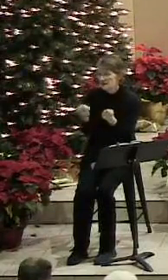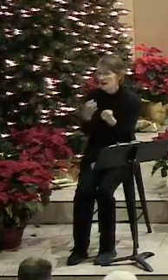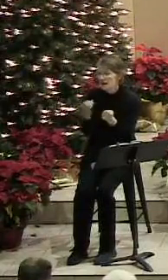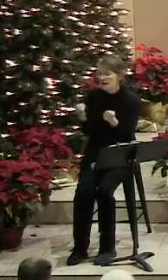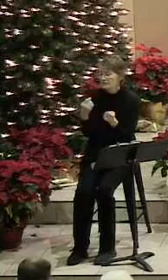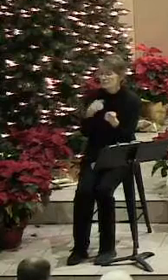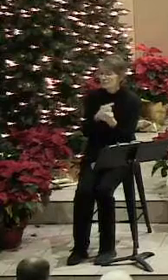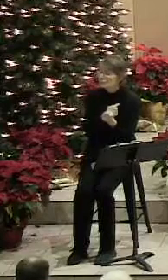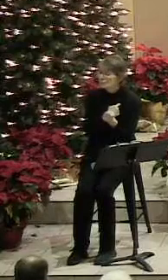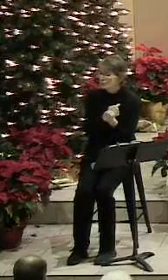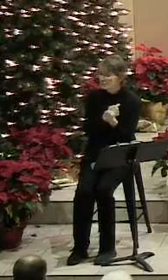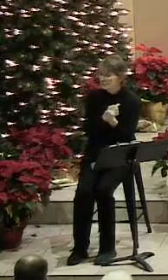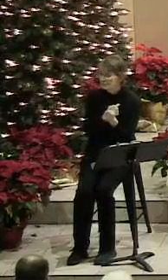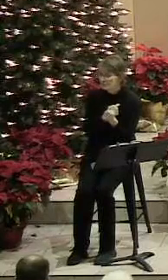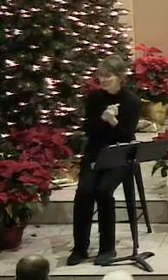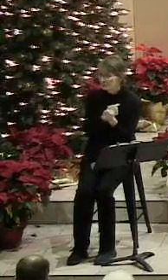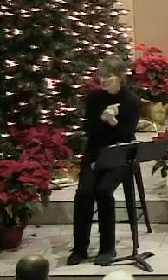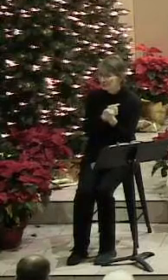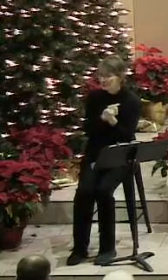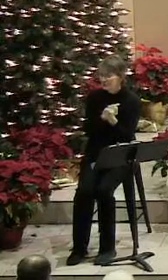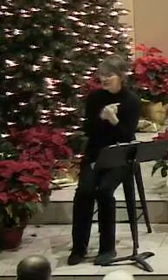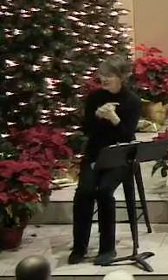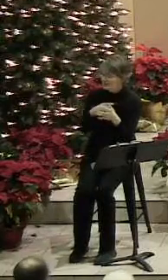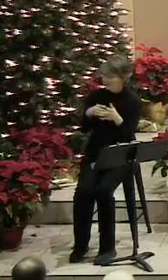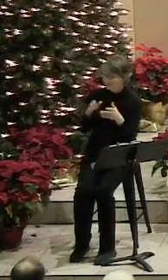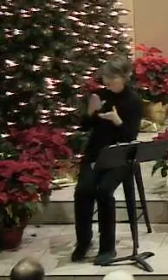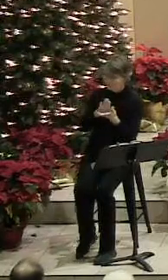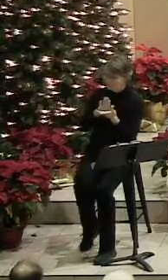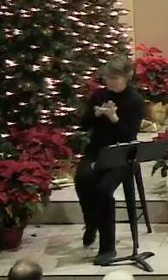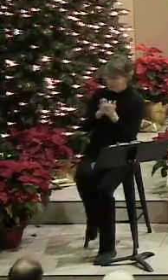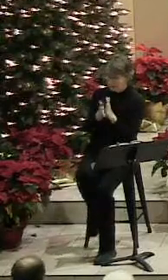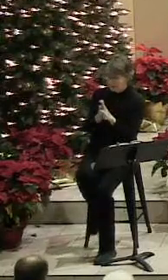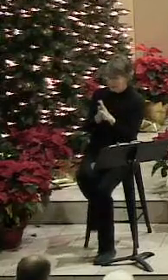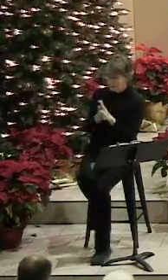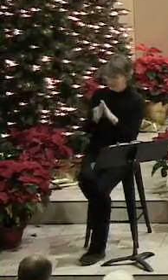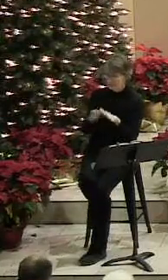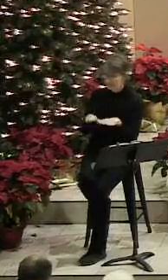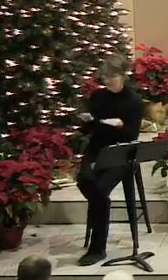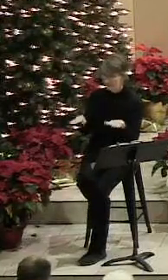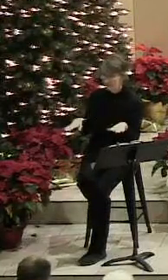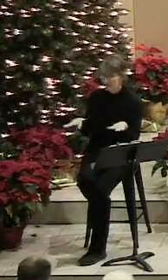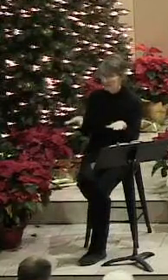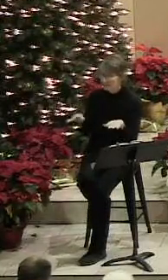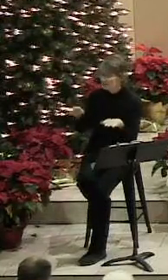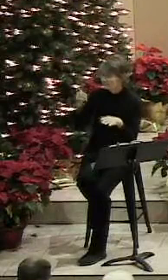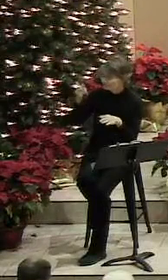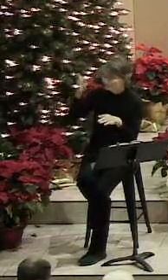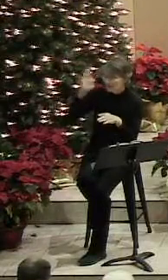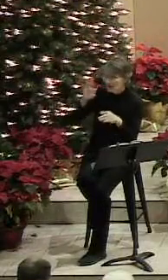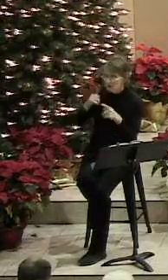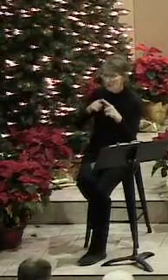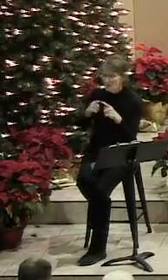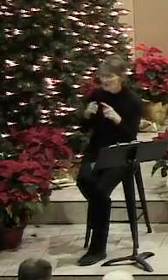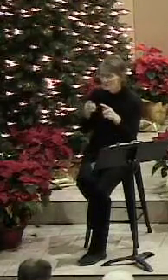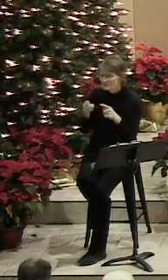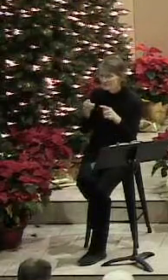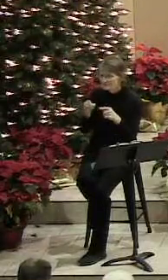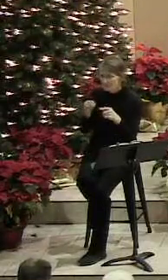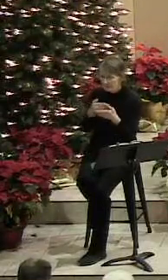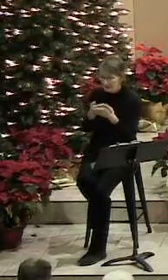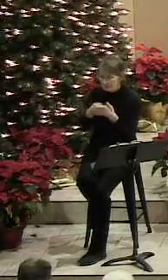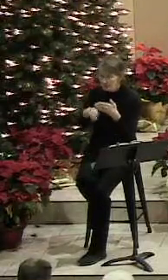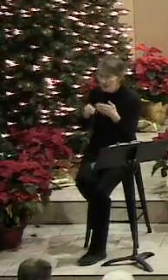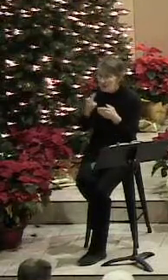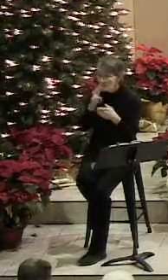And we did this. We did this when we were baptized. When we were baptized, we switched allegiances. We were born into the family of Adam. We